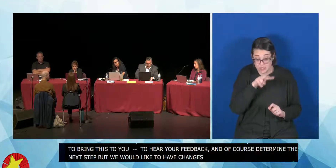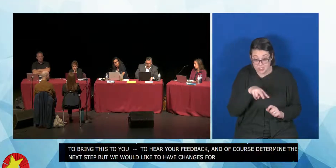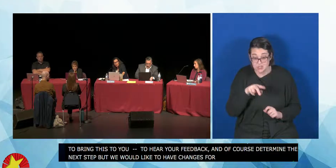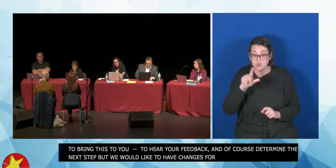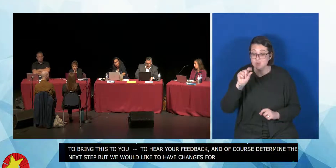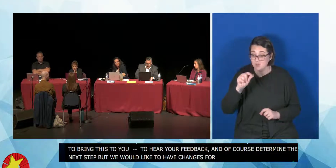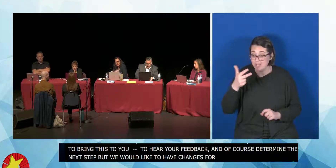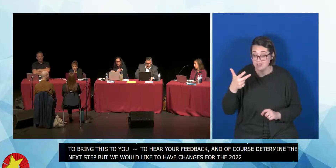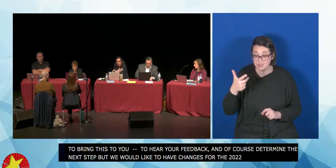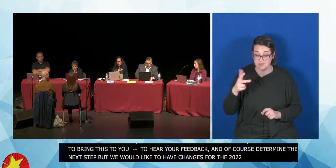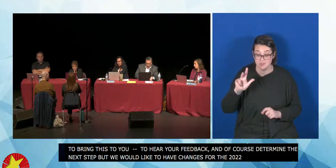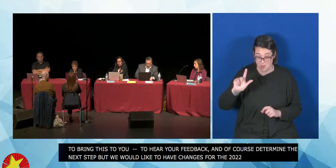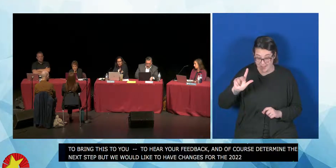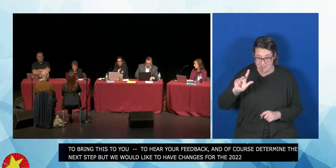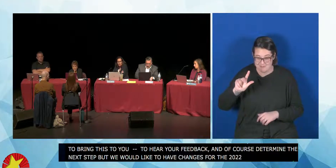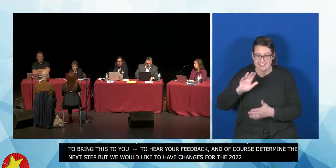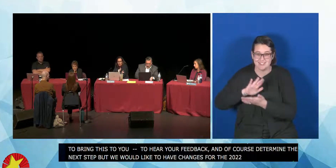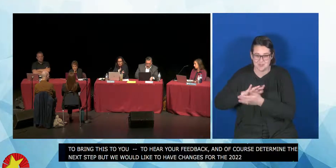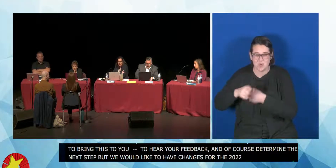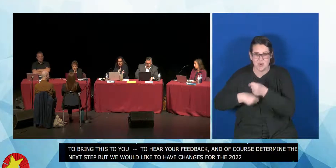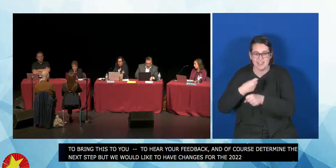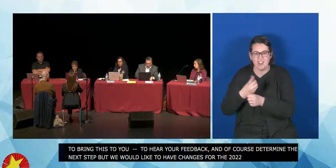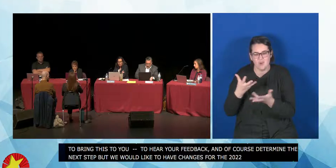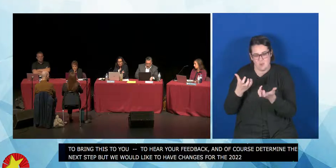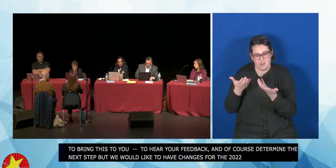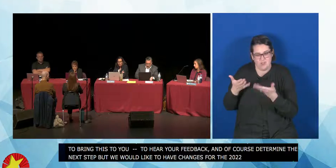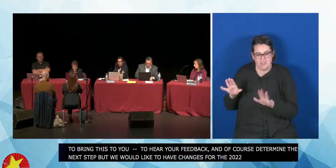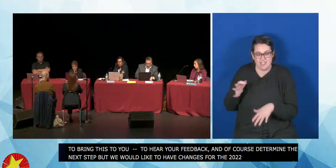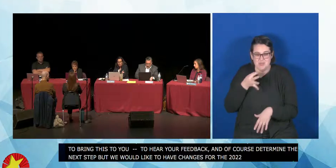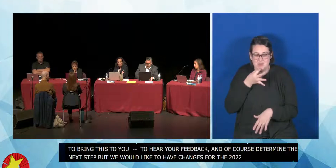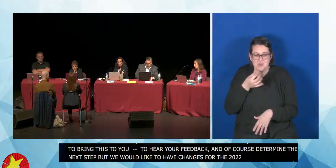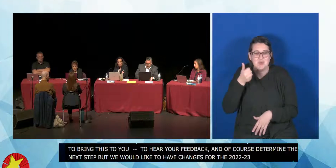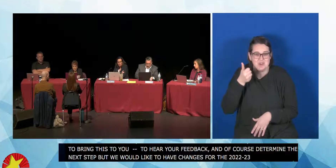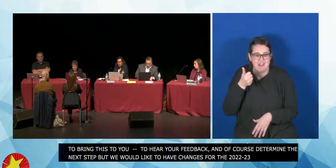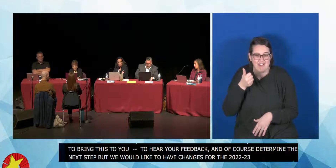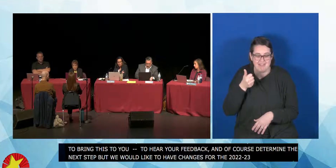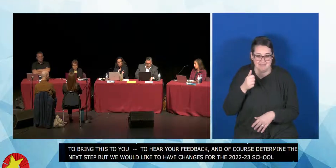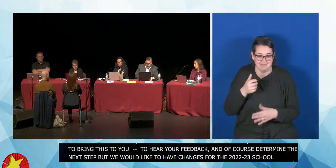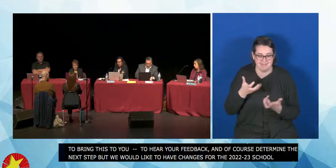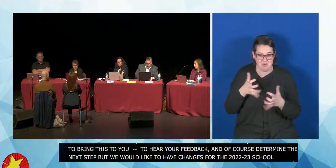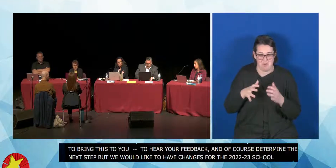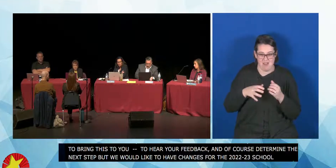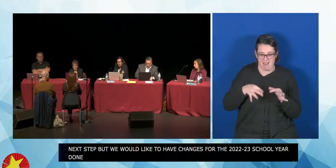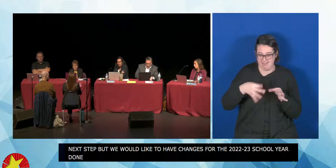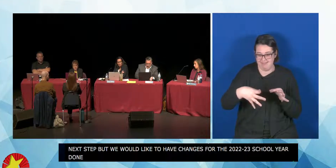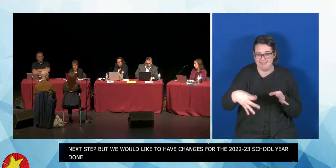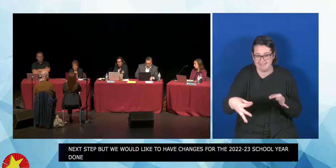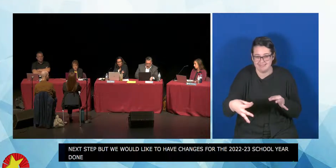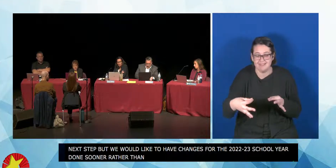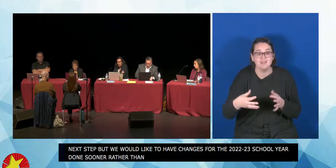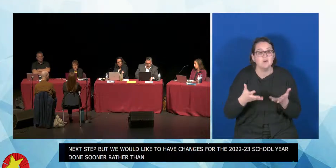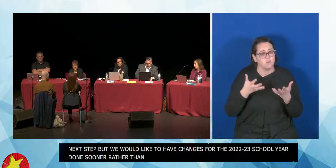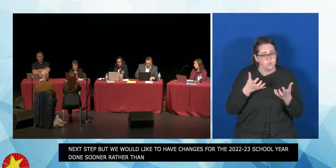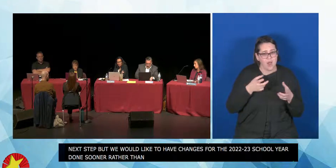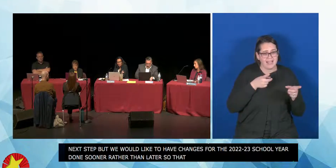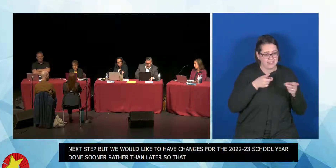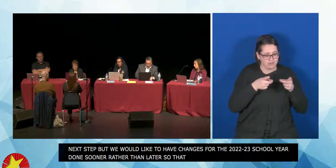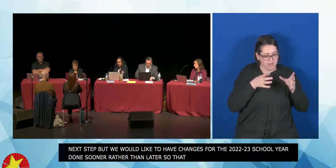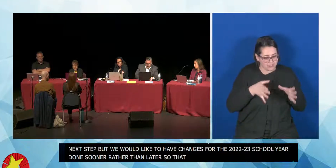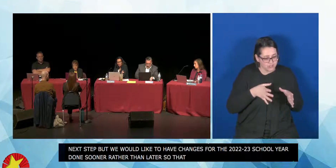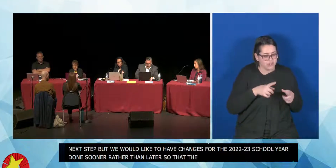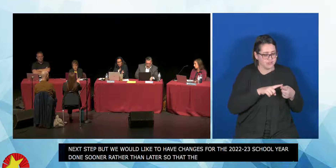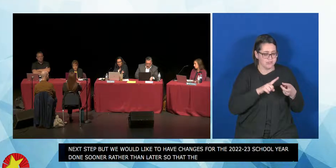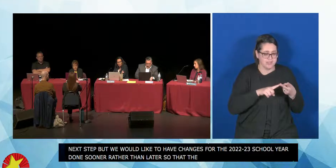2022-2023 school year done sooner rather than later, so that the directors, the